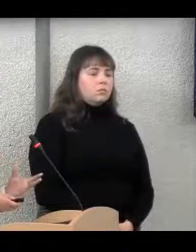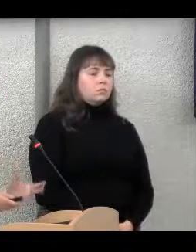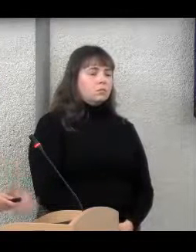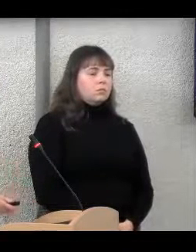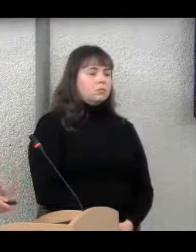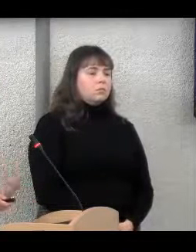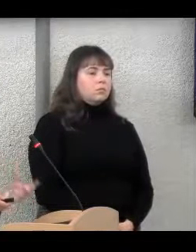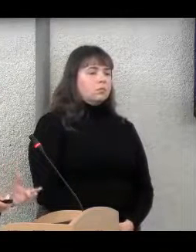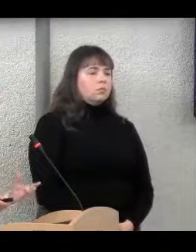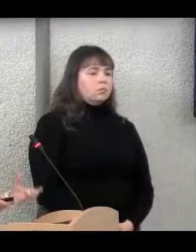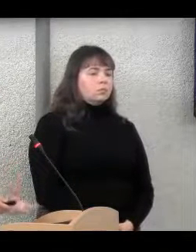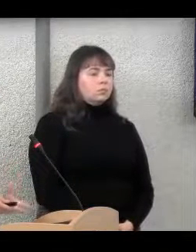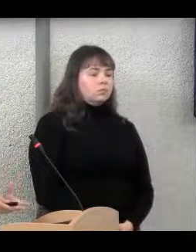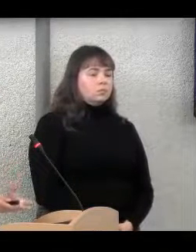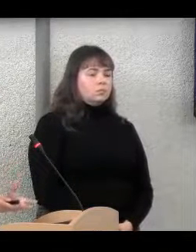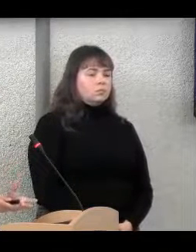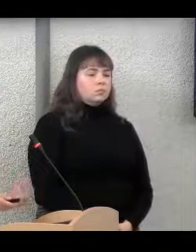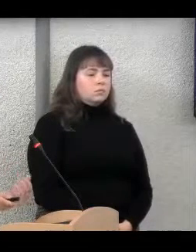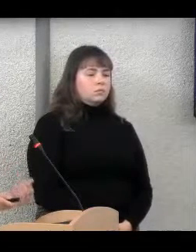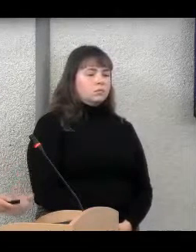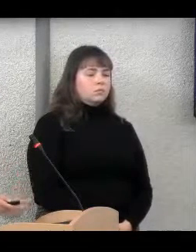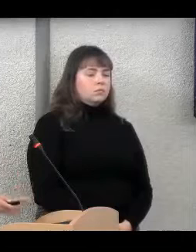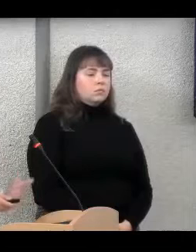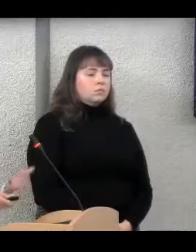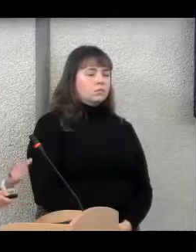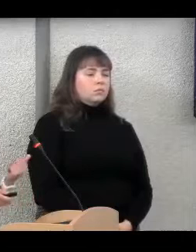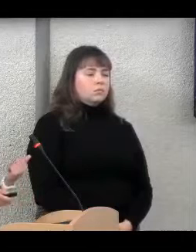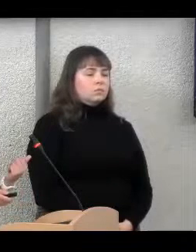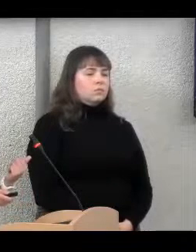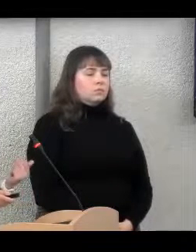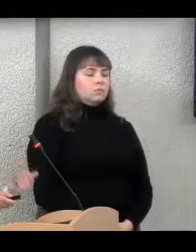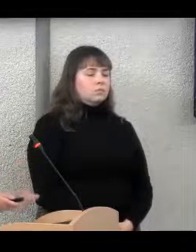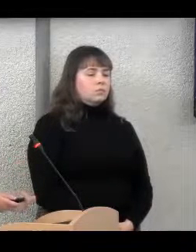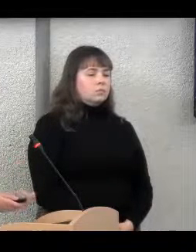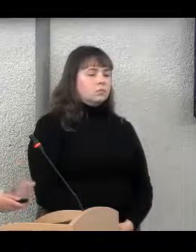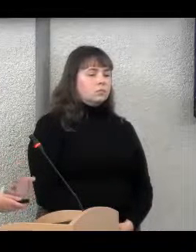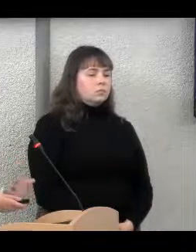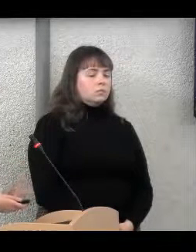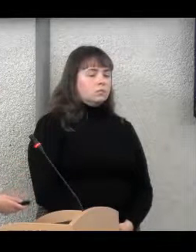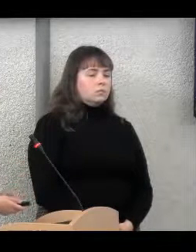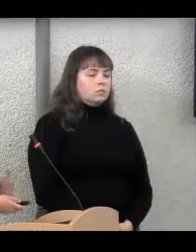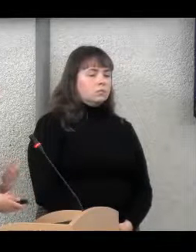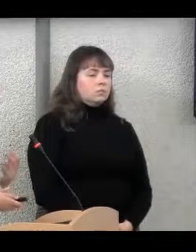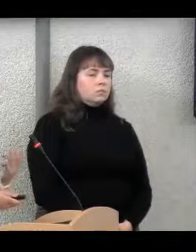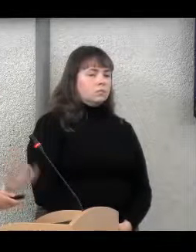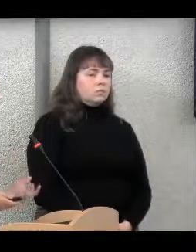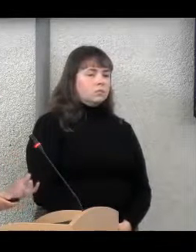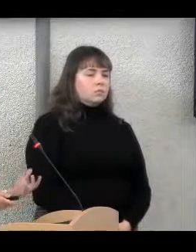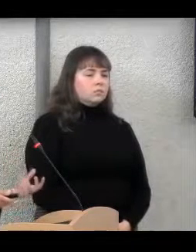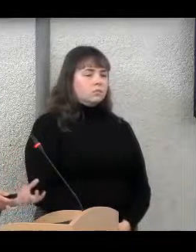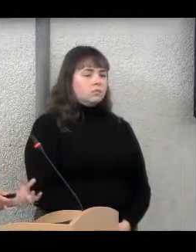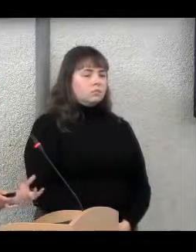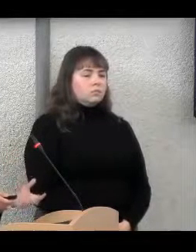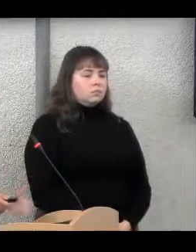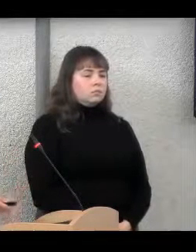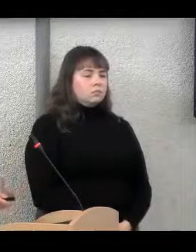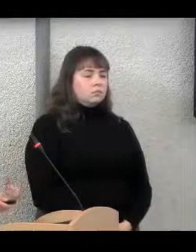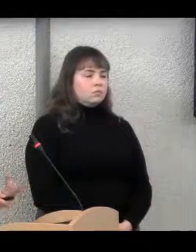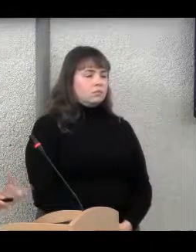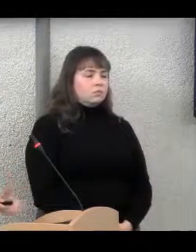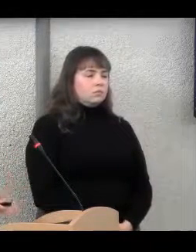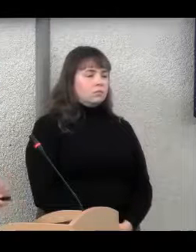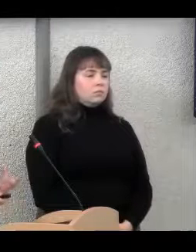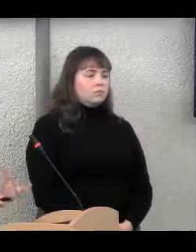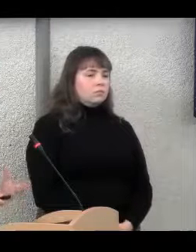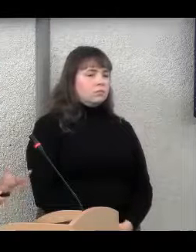legal processes. So we approved the carbon farming terminology in Lithuanian language. Property processes, so in